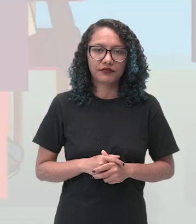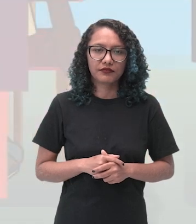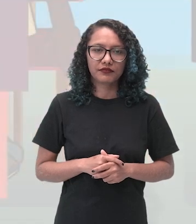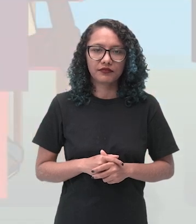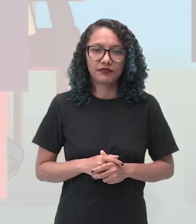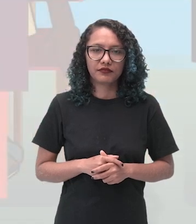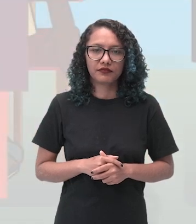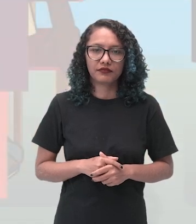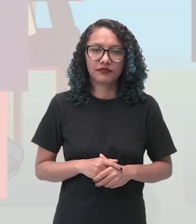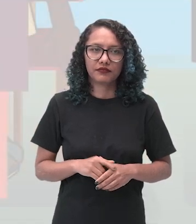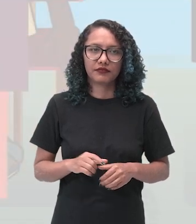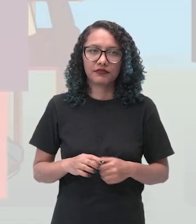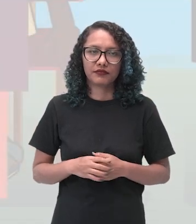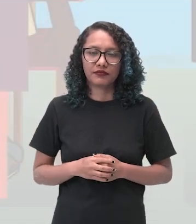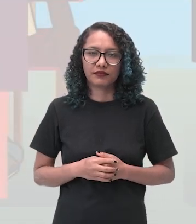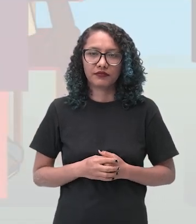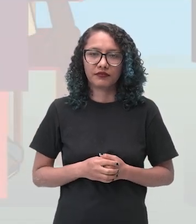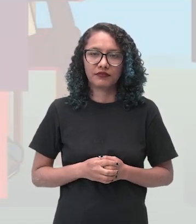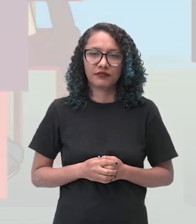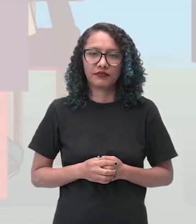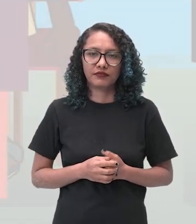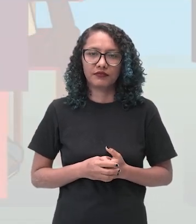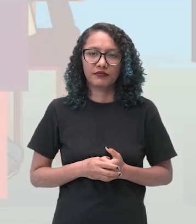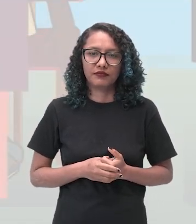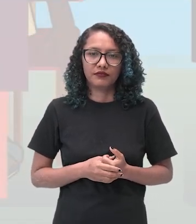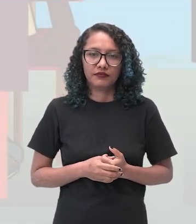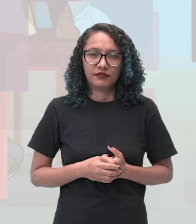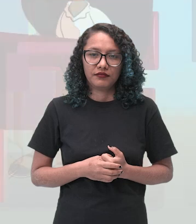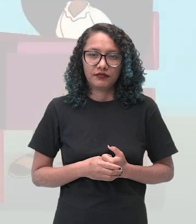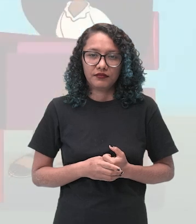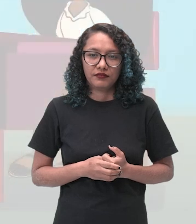There's more deforestation and frequent fires.